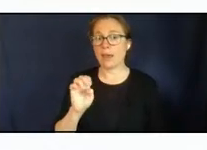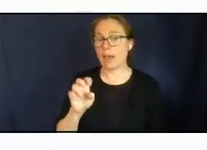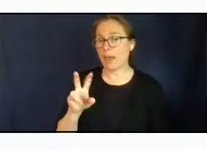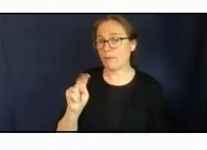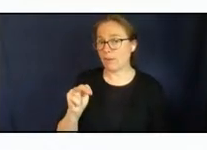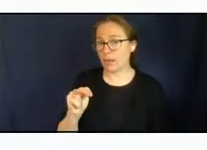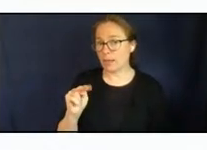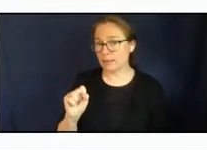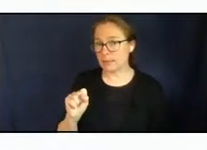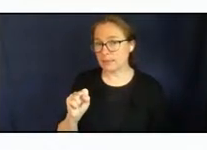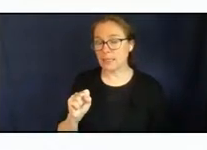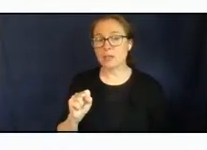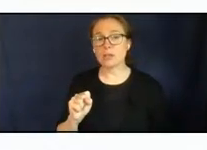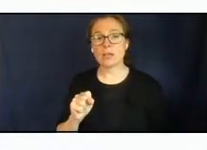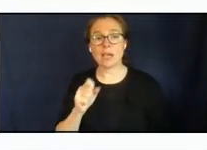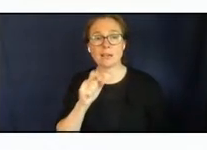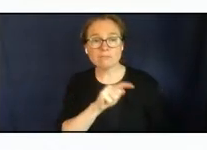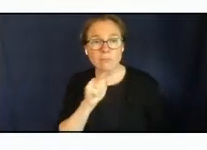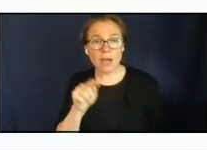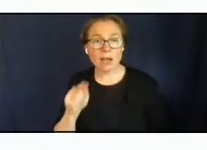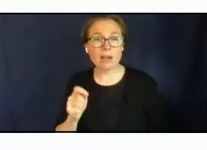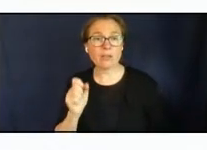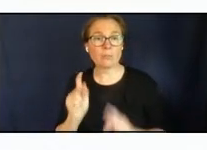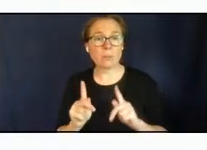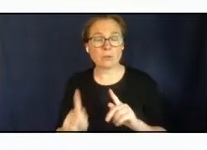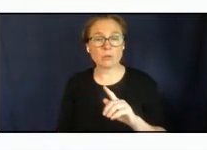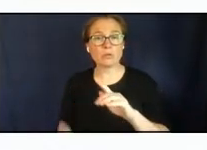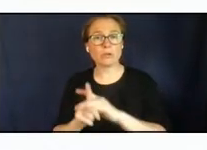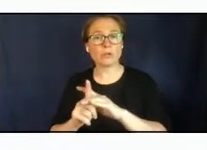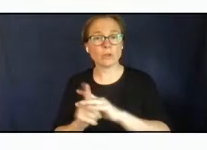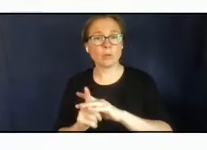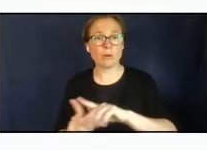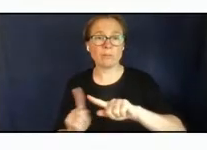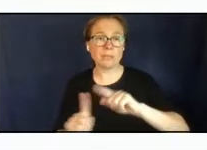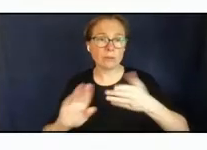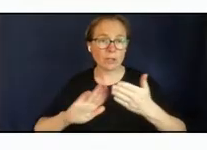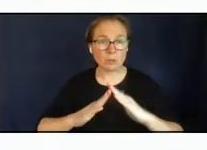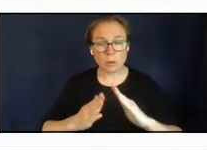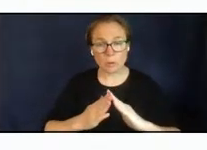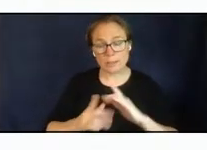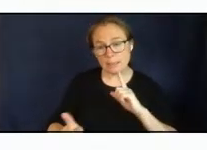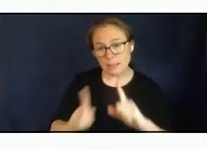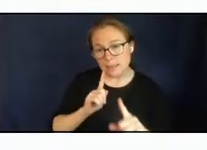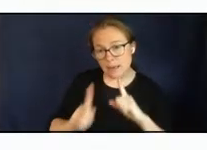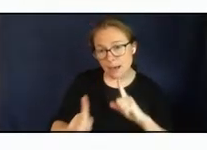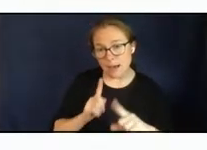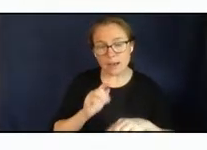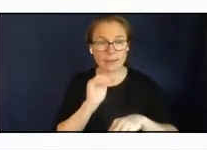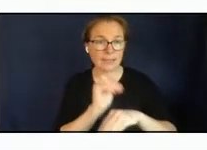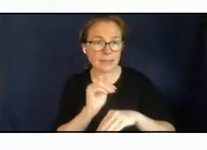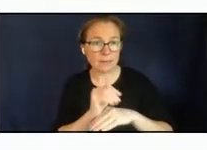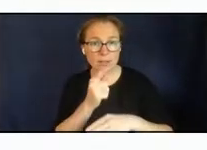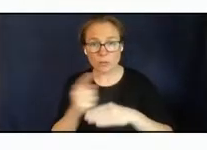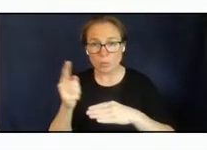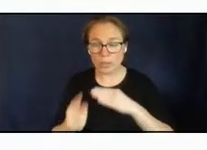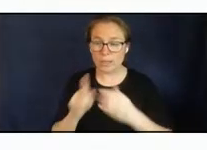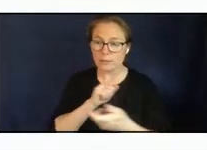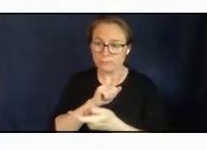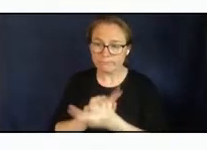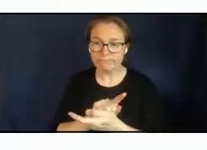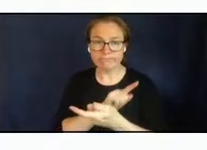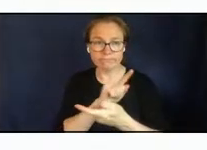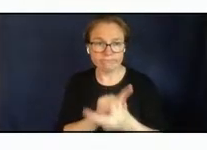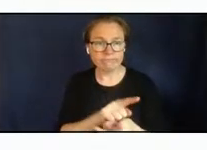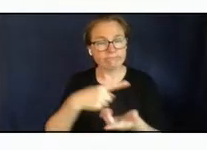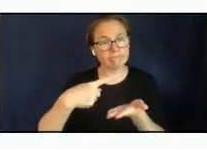in countless community dialogues in the evenings and on weekends to just talk about COVID-19, to